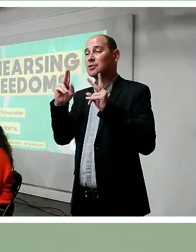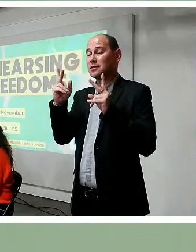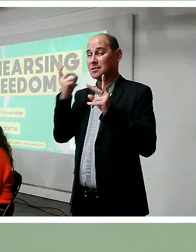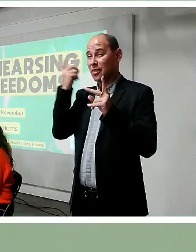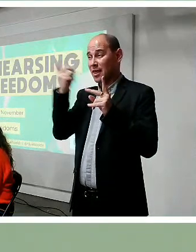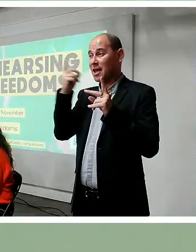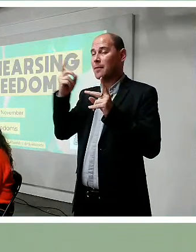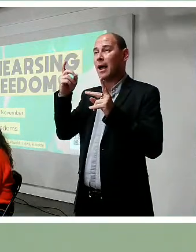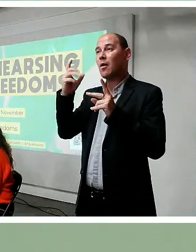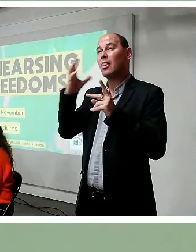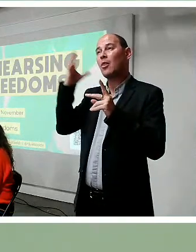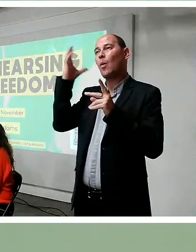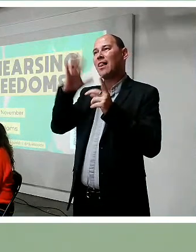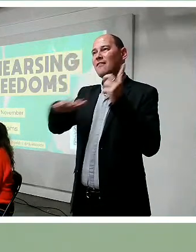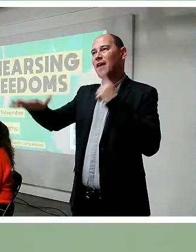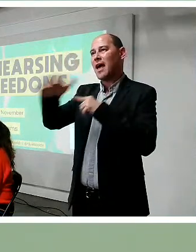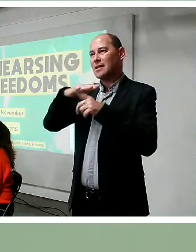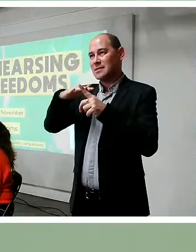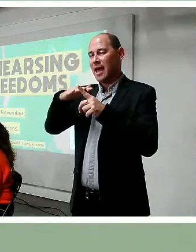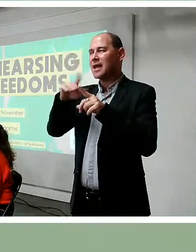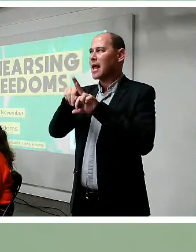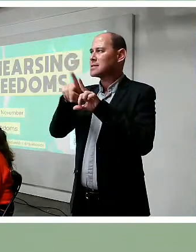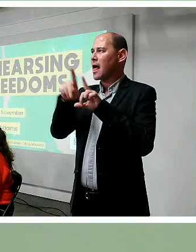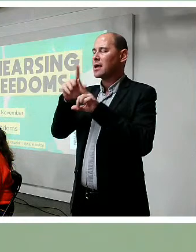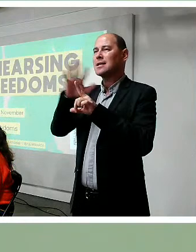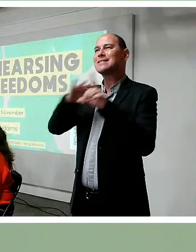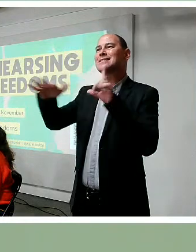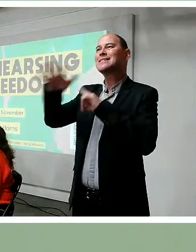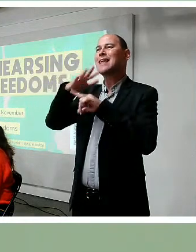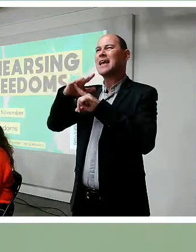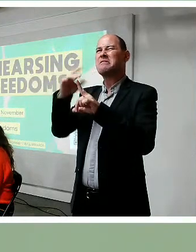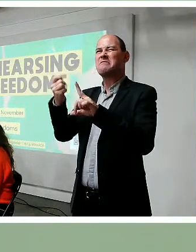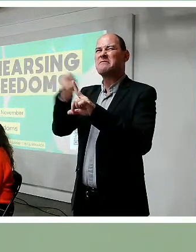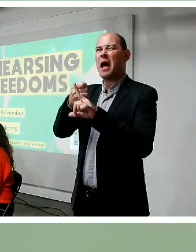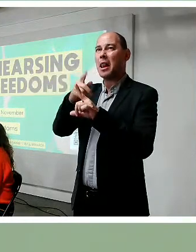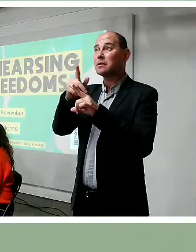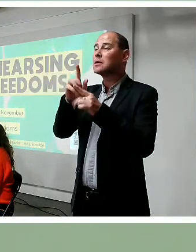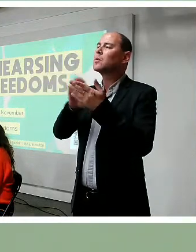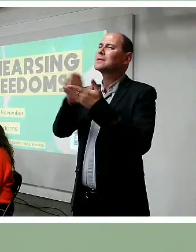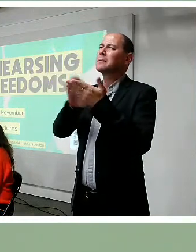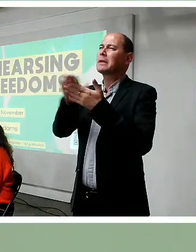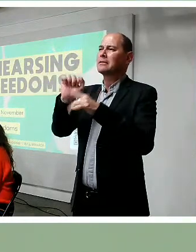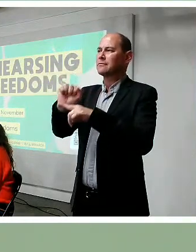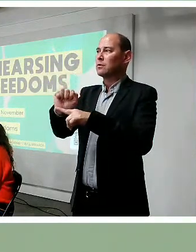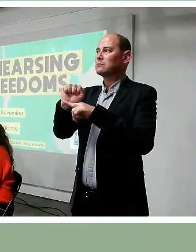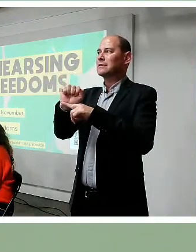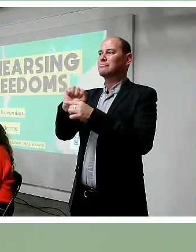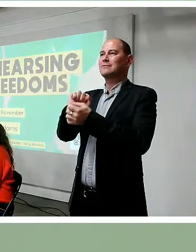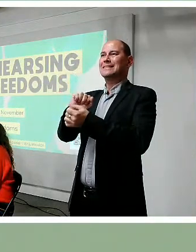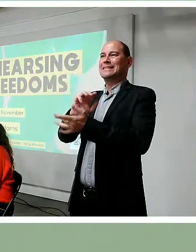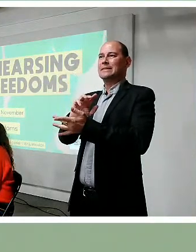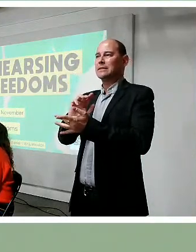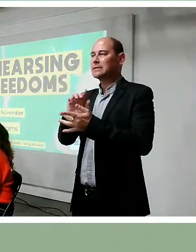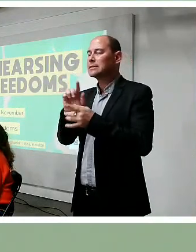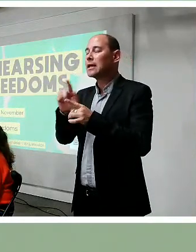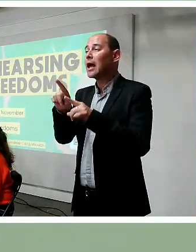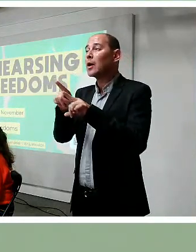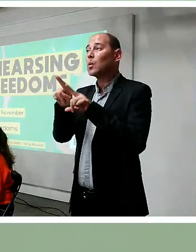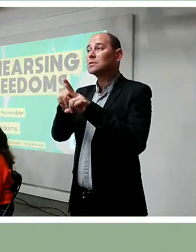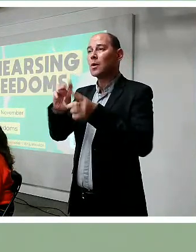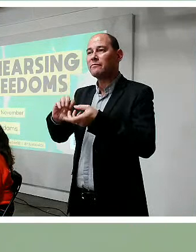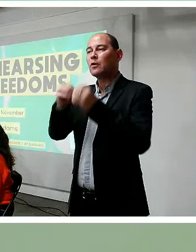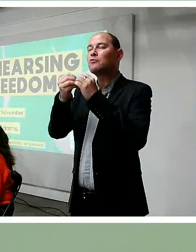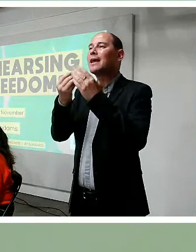of state violence, what that might mean for resistance, and possibly for